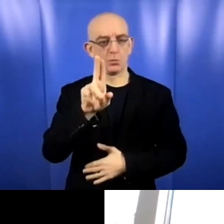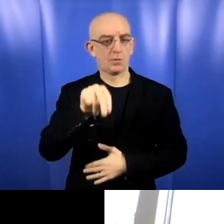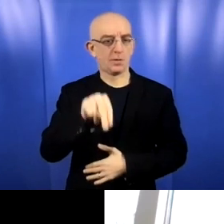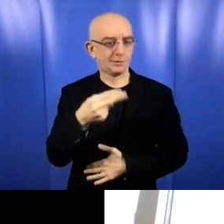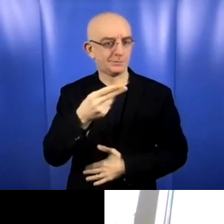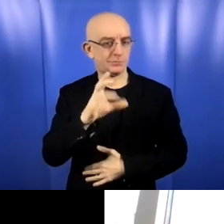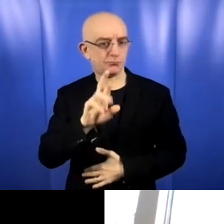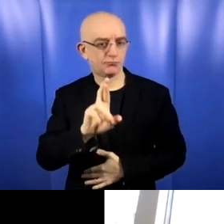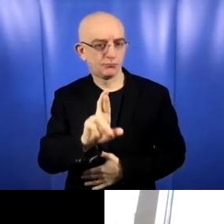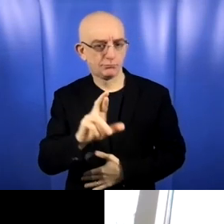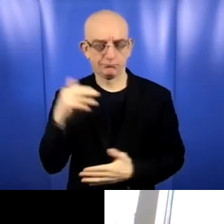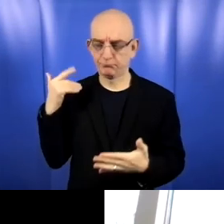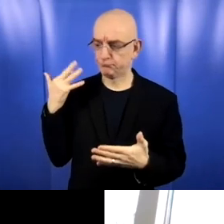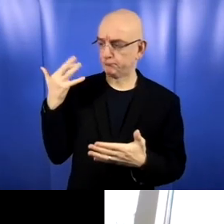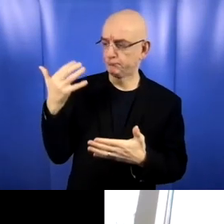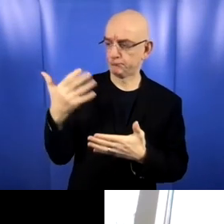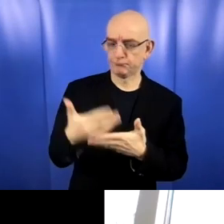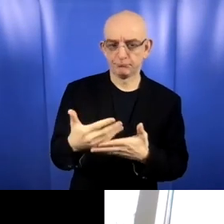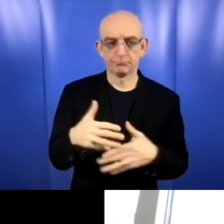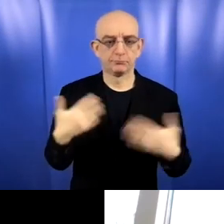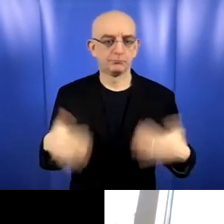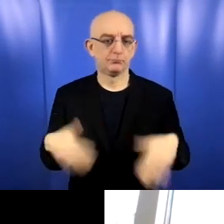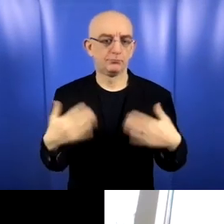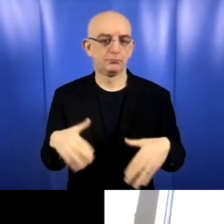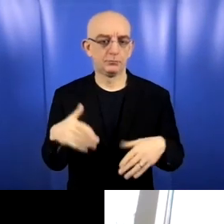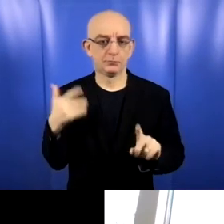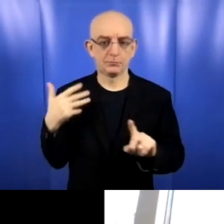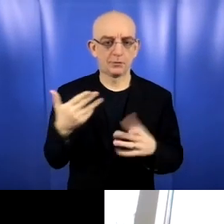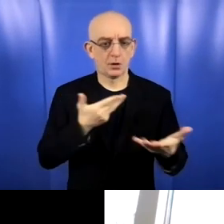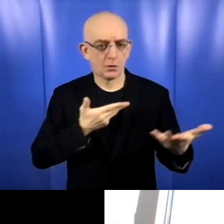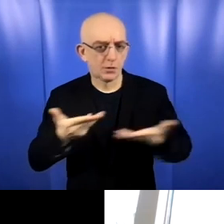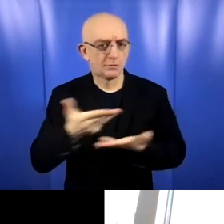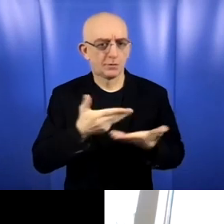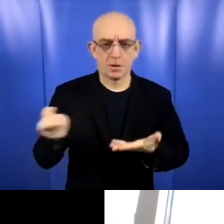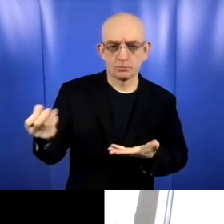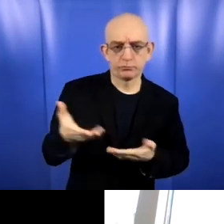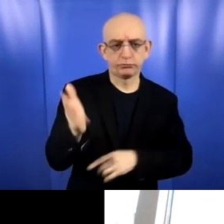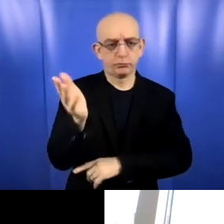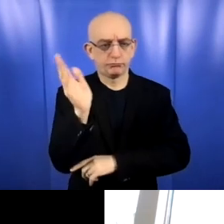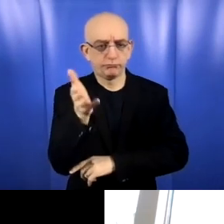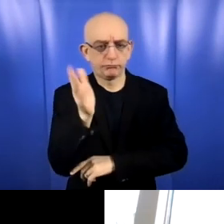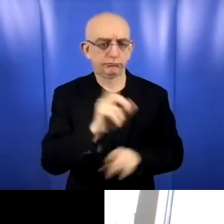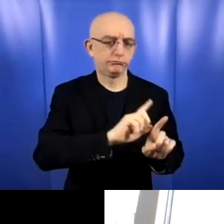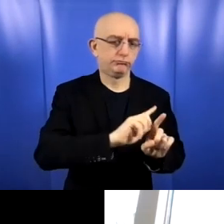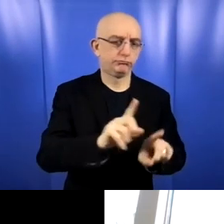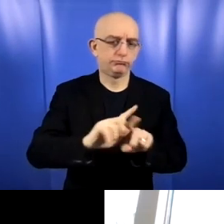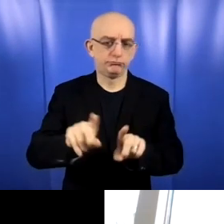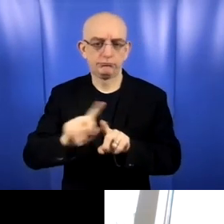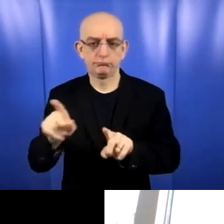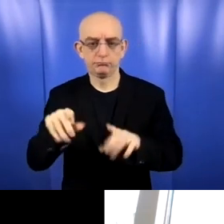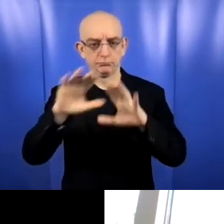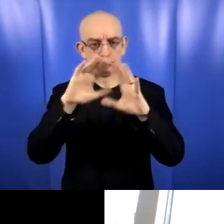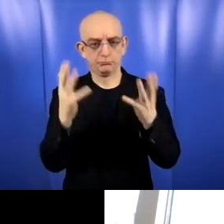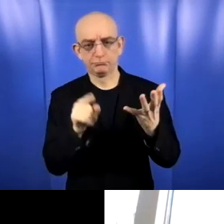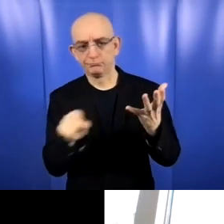contributions from the Asia Pacific region, from East Africa, from South Africa, from West Africa, from Middle East and